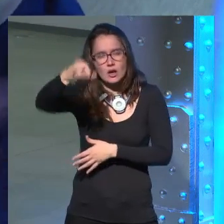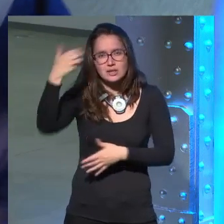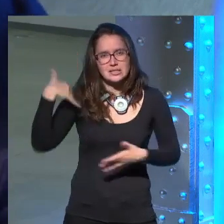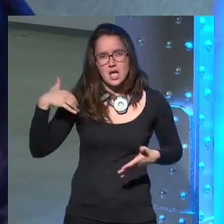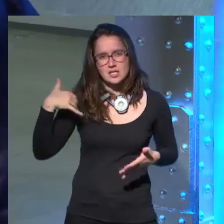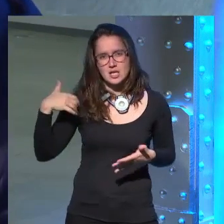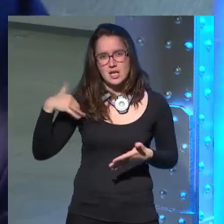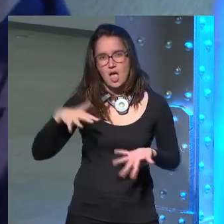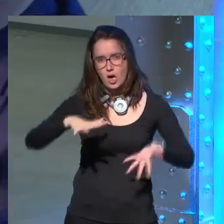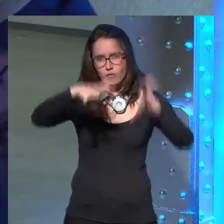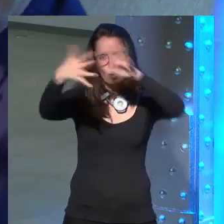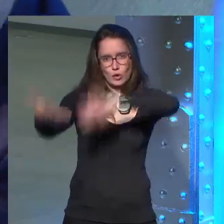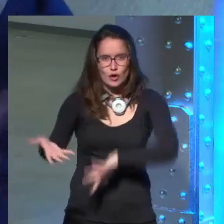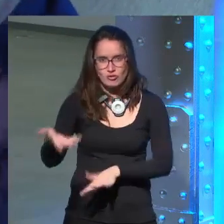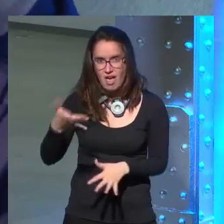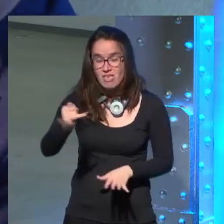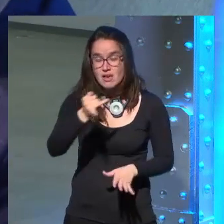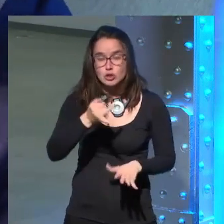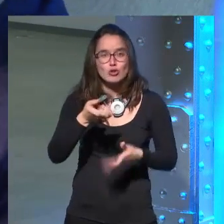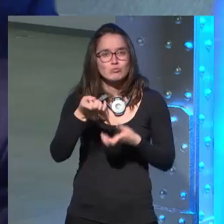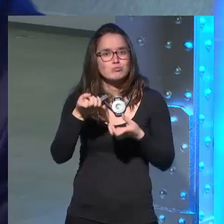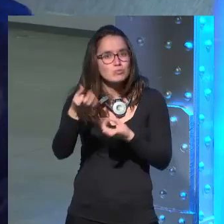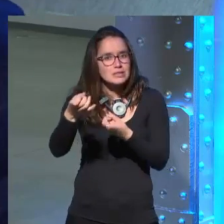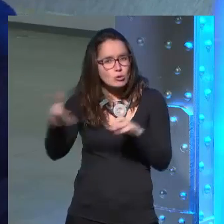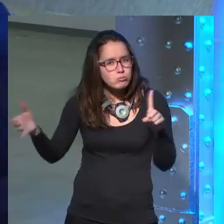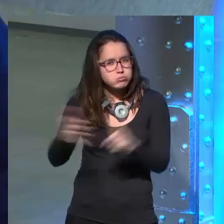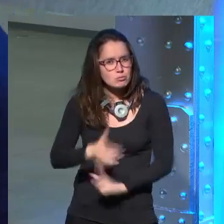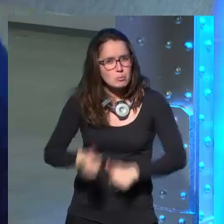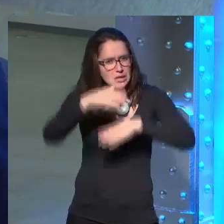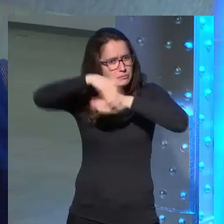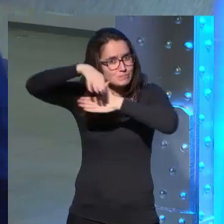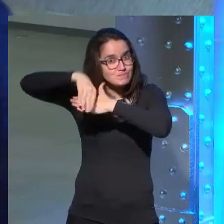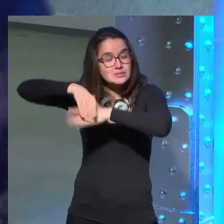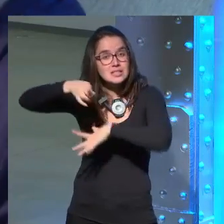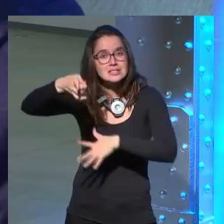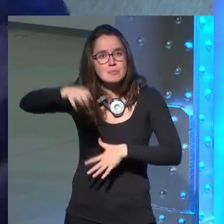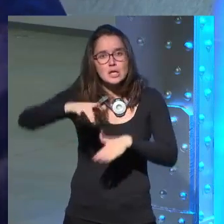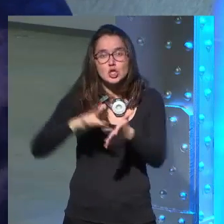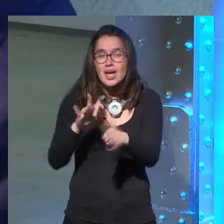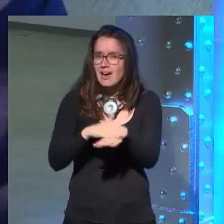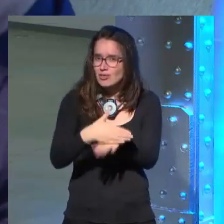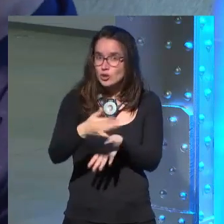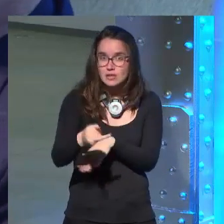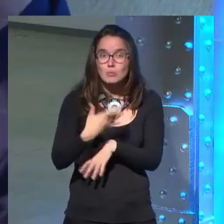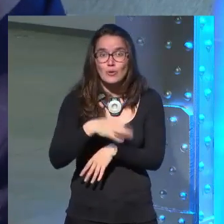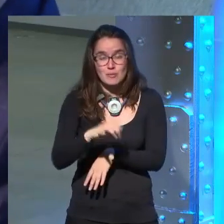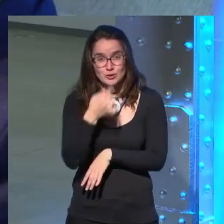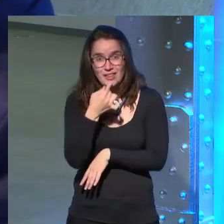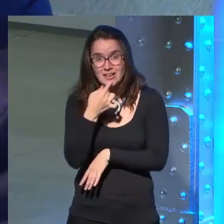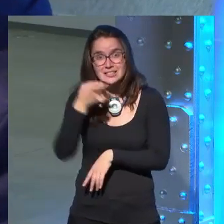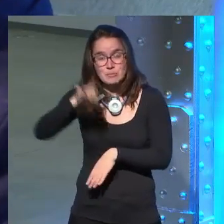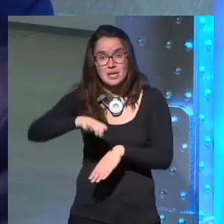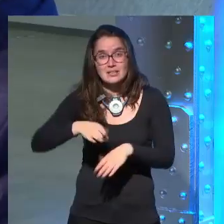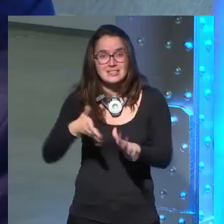will get more data, because we will see that they've got cats as well. So there's probably something essential about